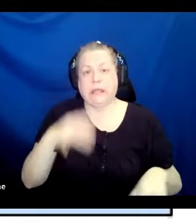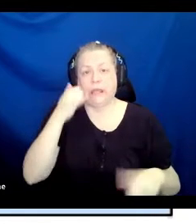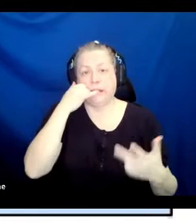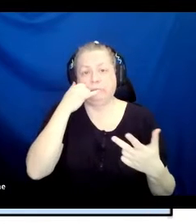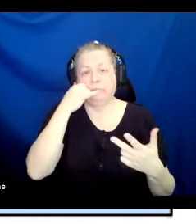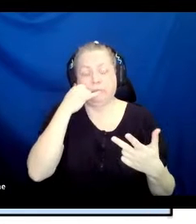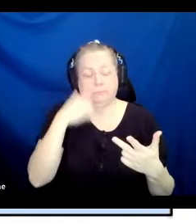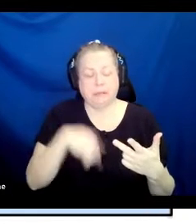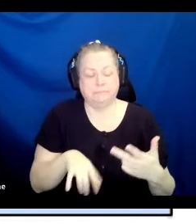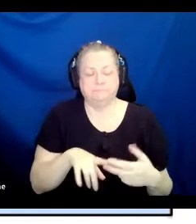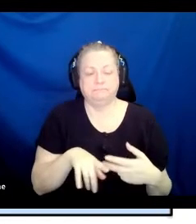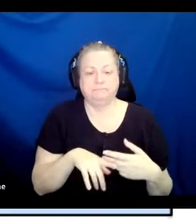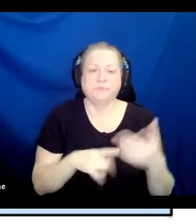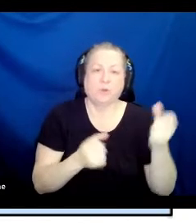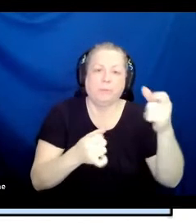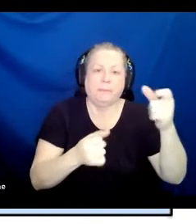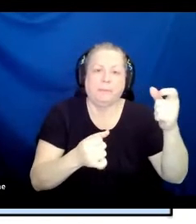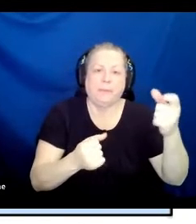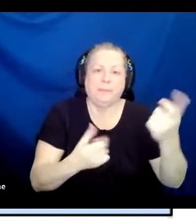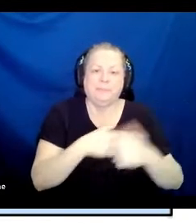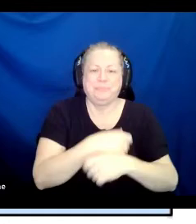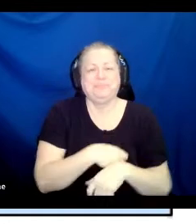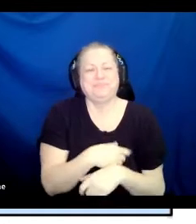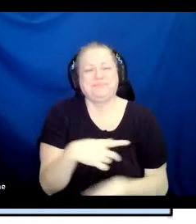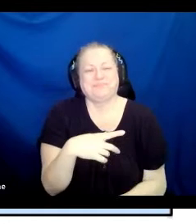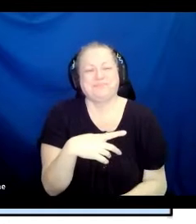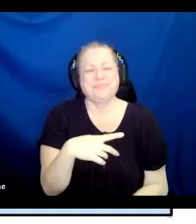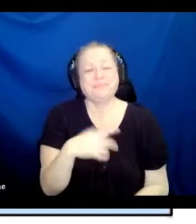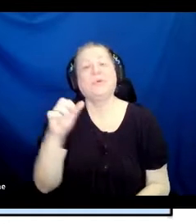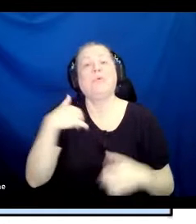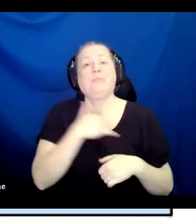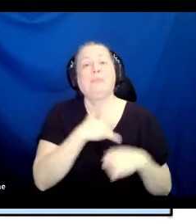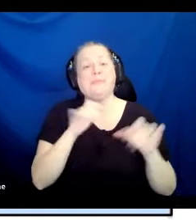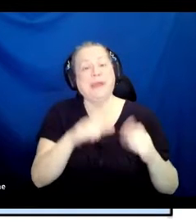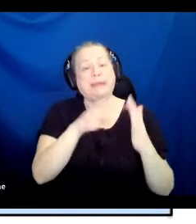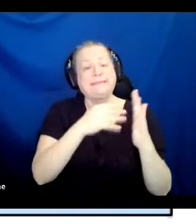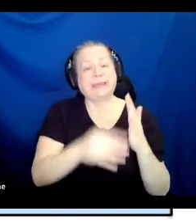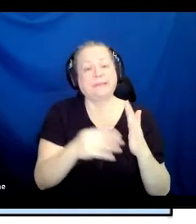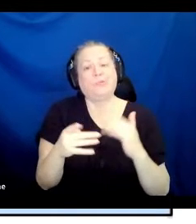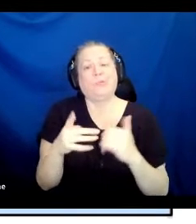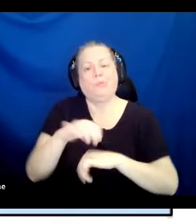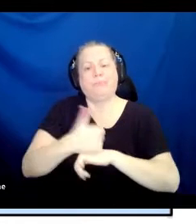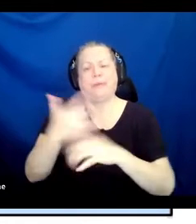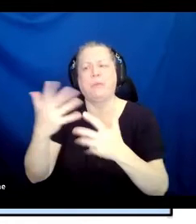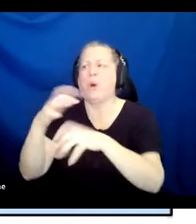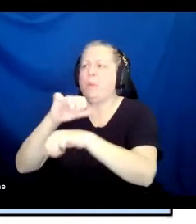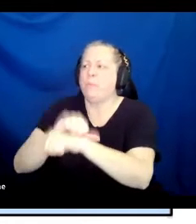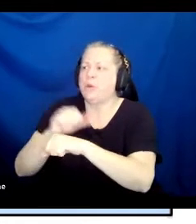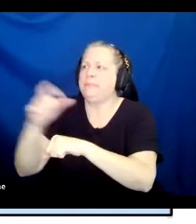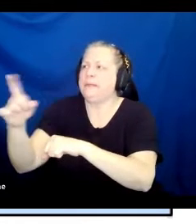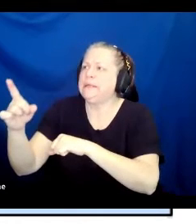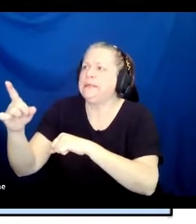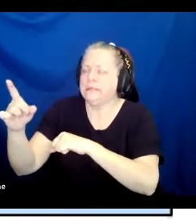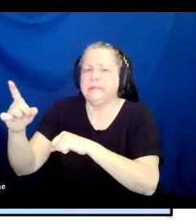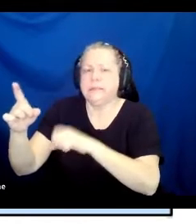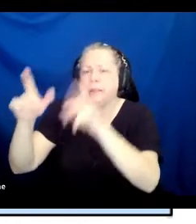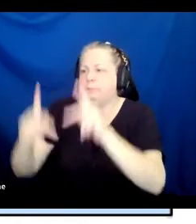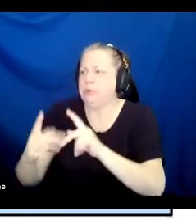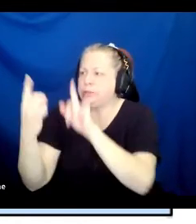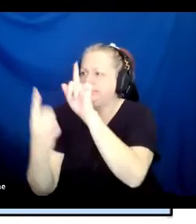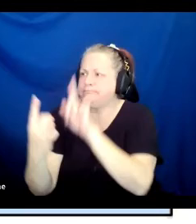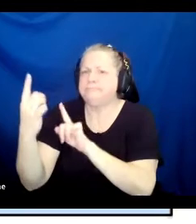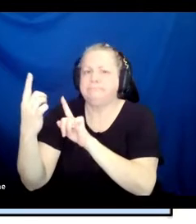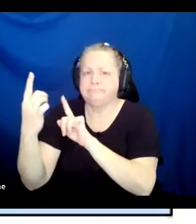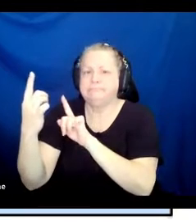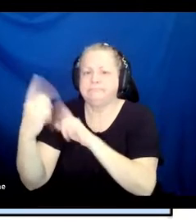phone, or members can schedule an appointment with a MassHealth representative. And in both of these, there